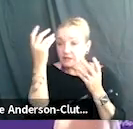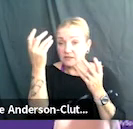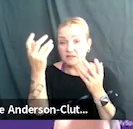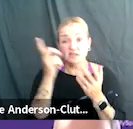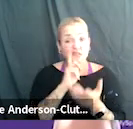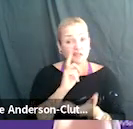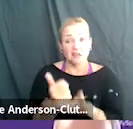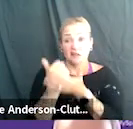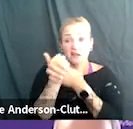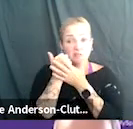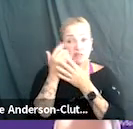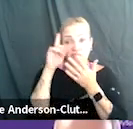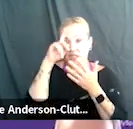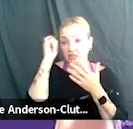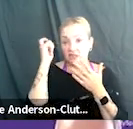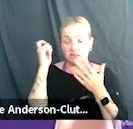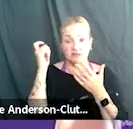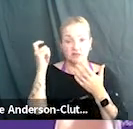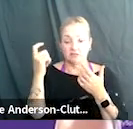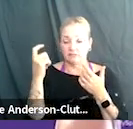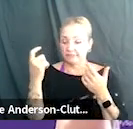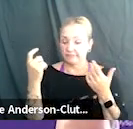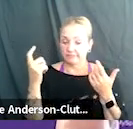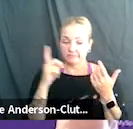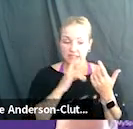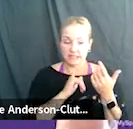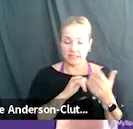flux, I'm not sure where else to go with these